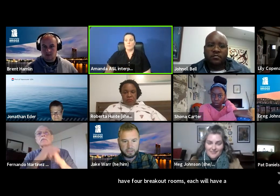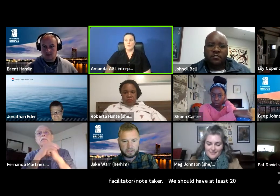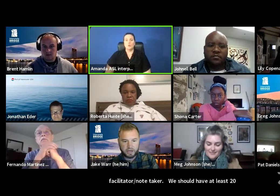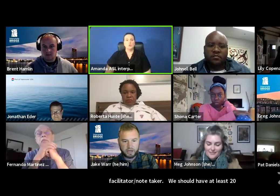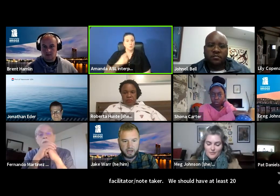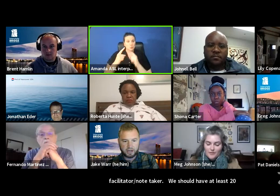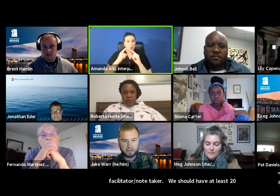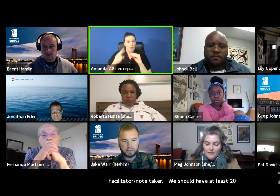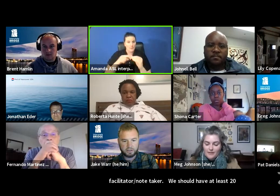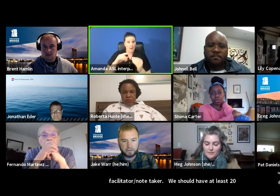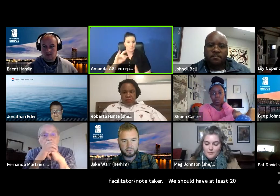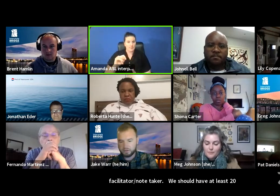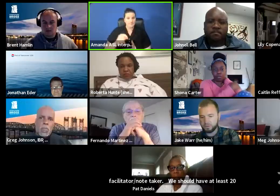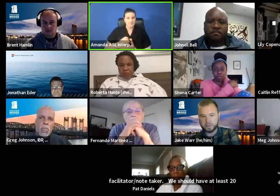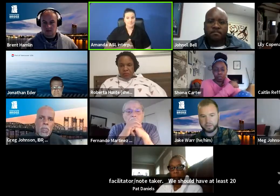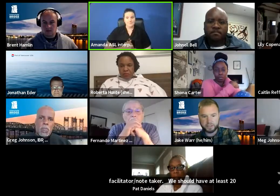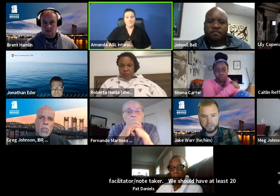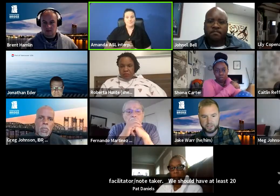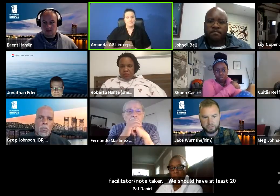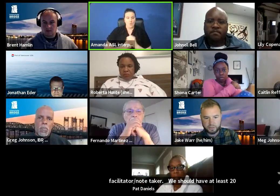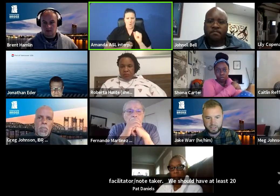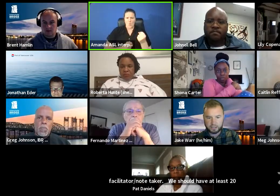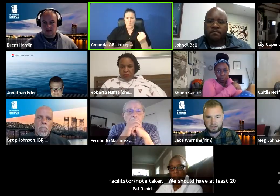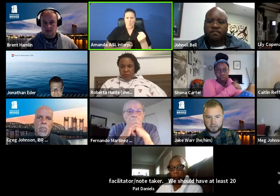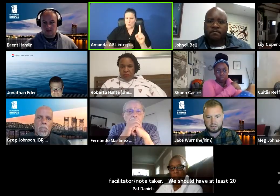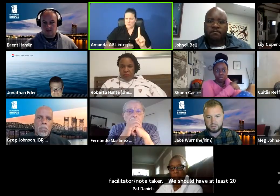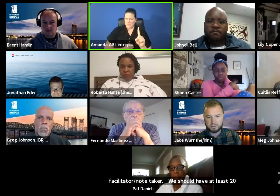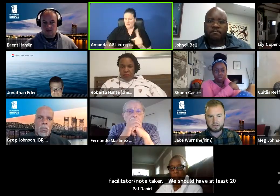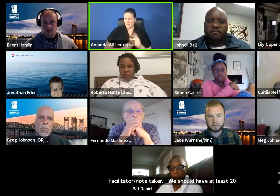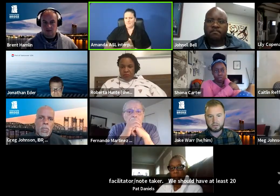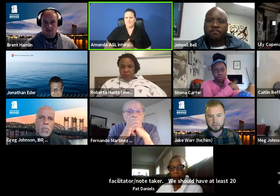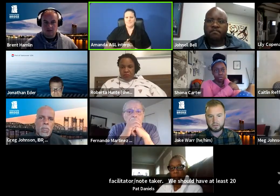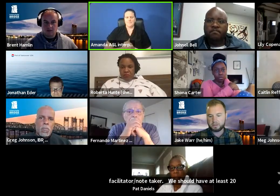talk. So hold on just one sec.